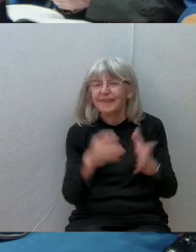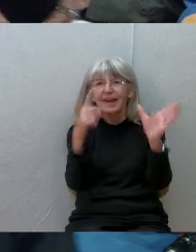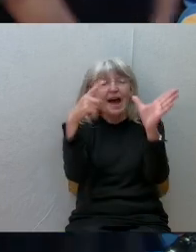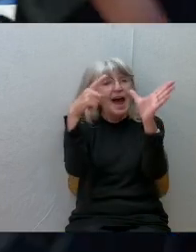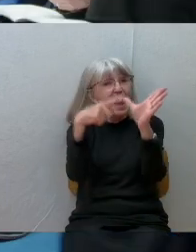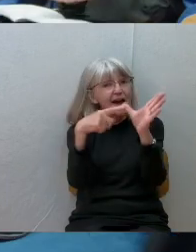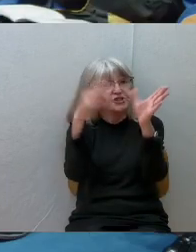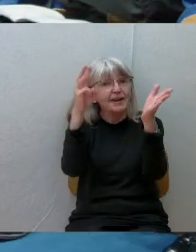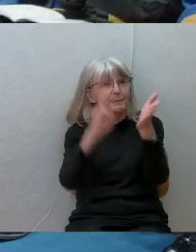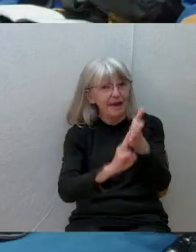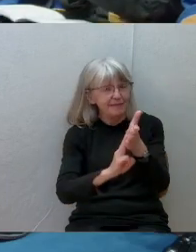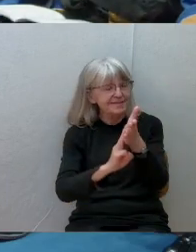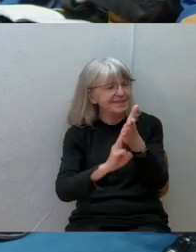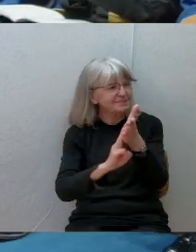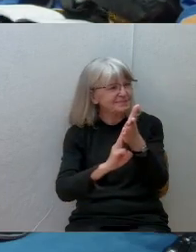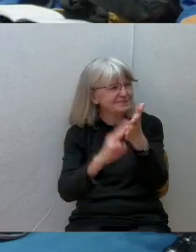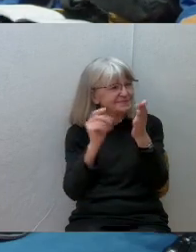Ashley Matheson.